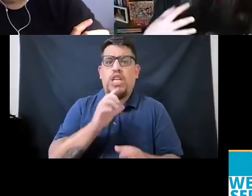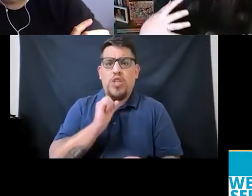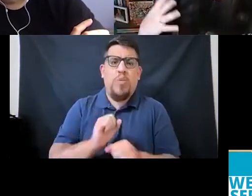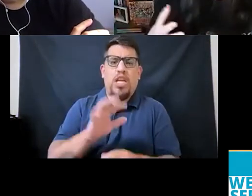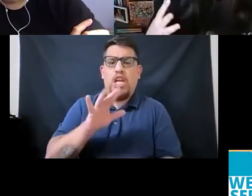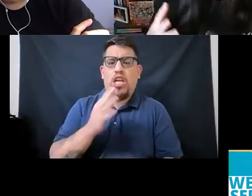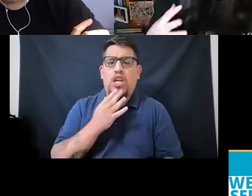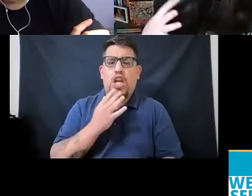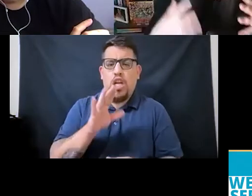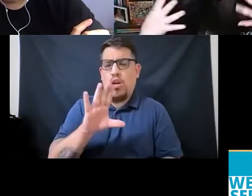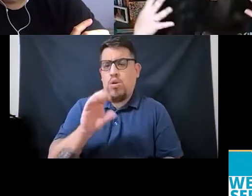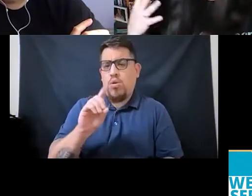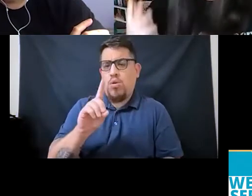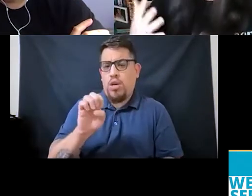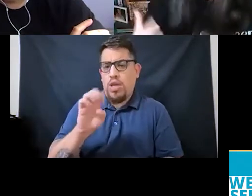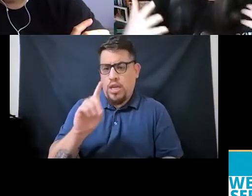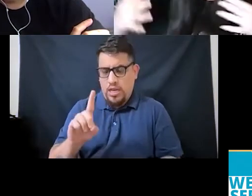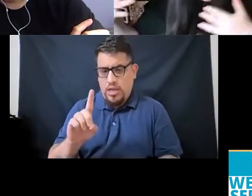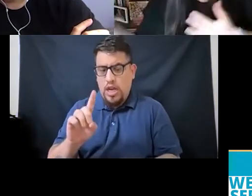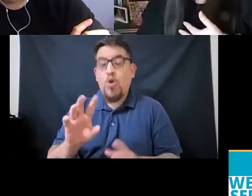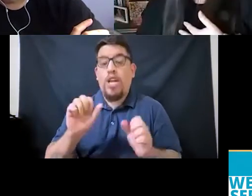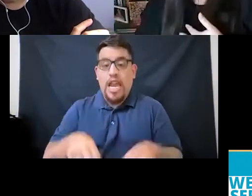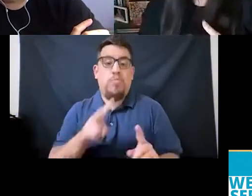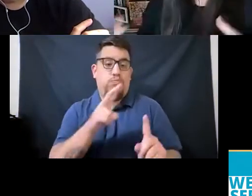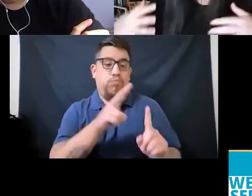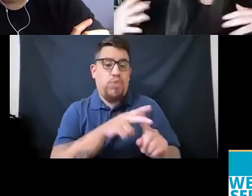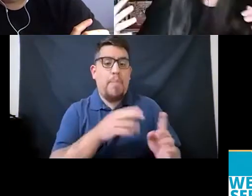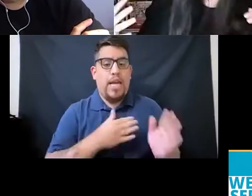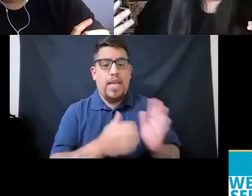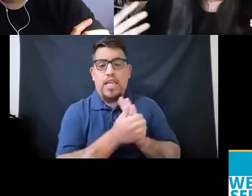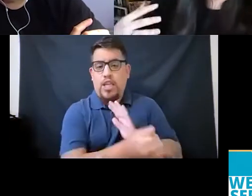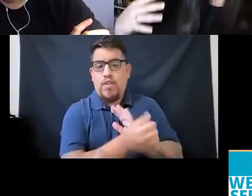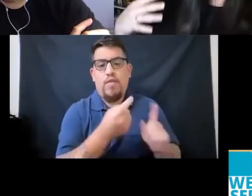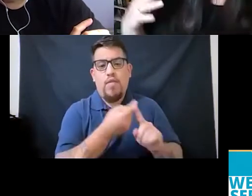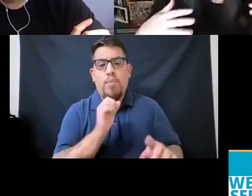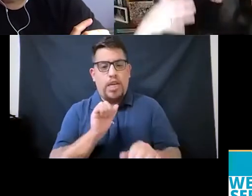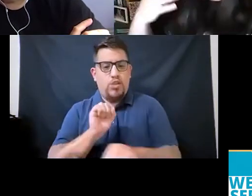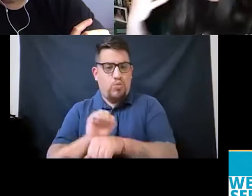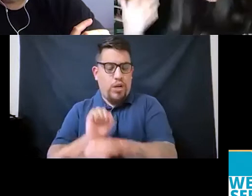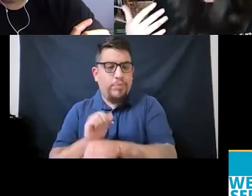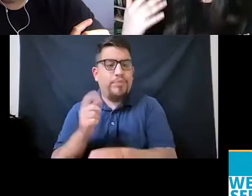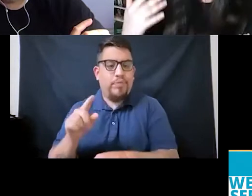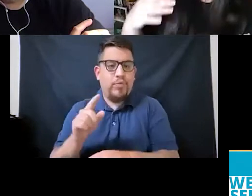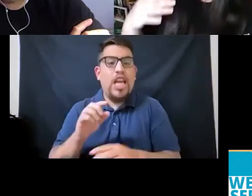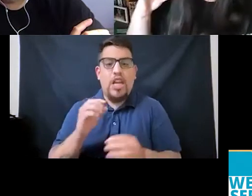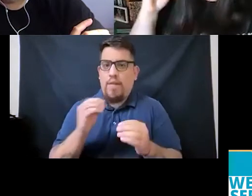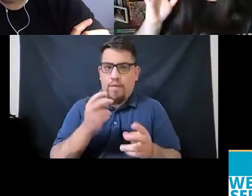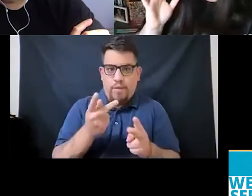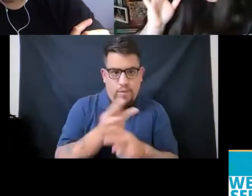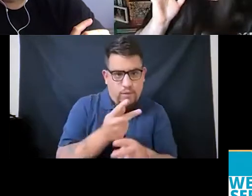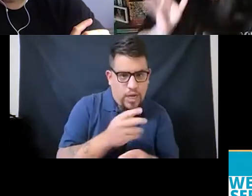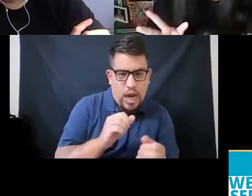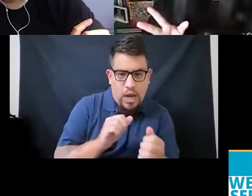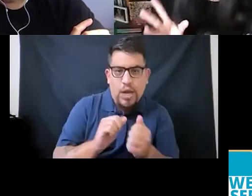news is we were able to apply a lot of those skills that I had learned from that and kind of figure out, okay, so like, how can we